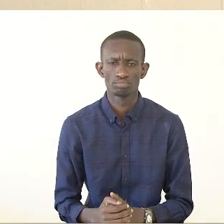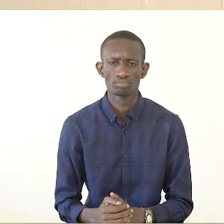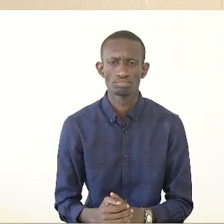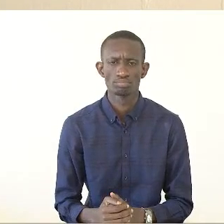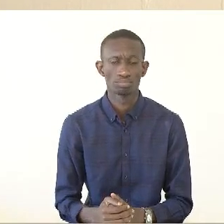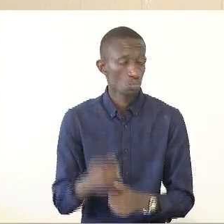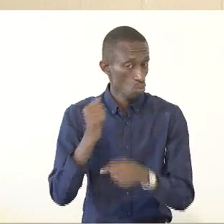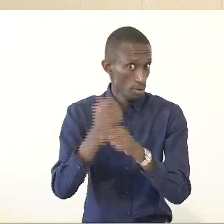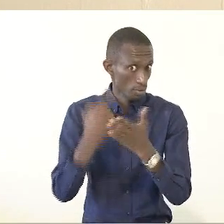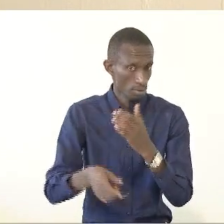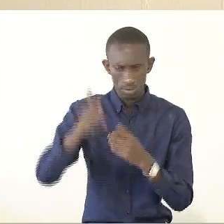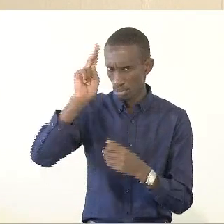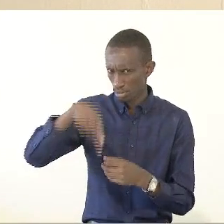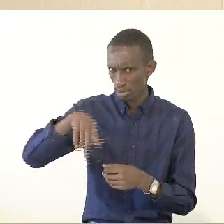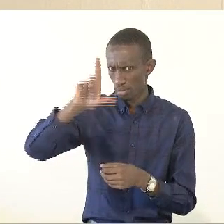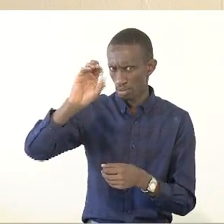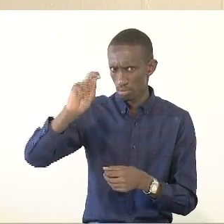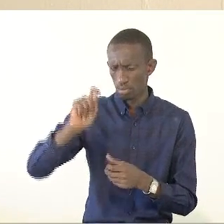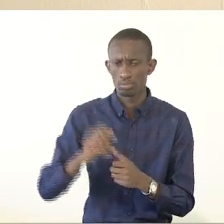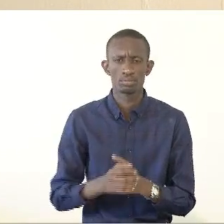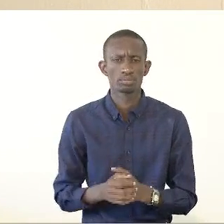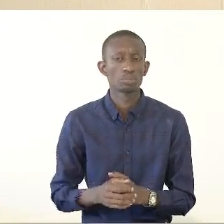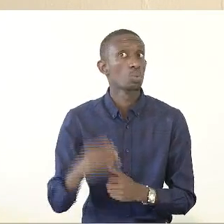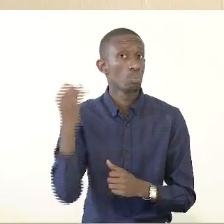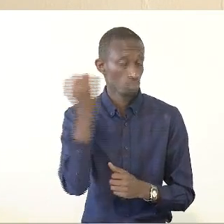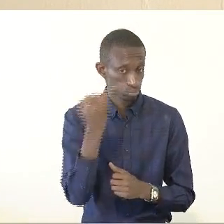We plot the graph.